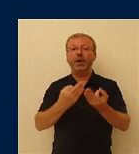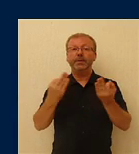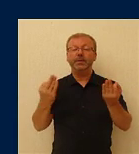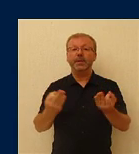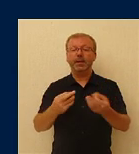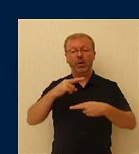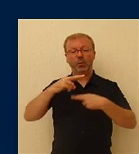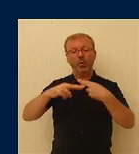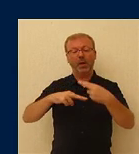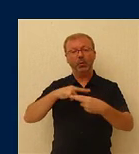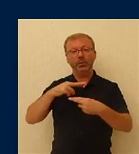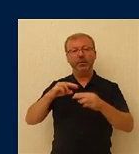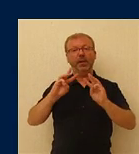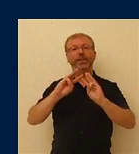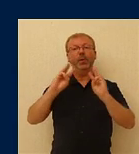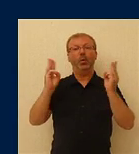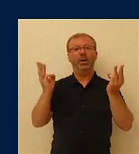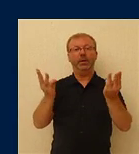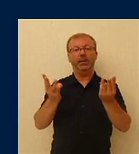around the world.